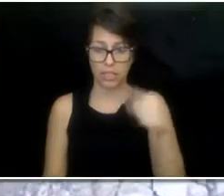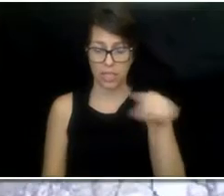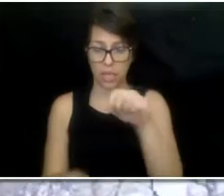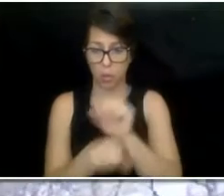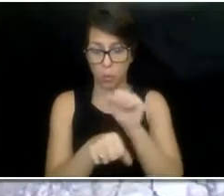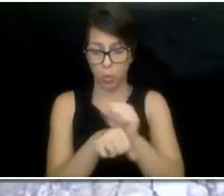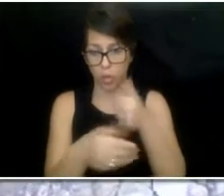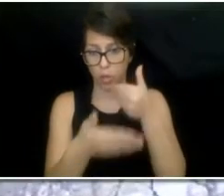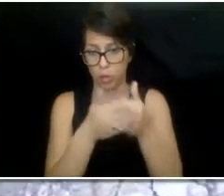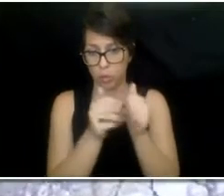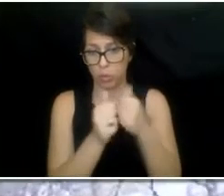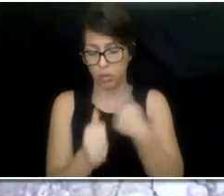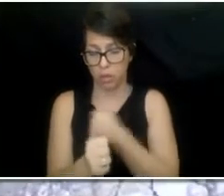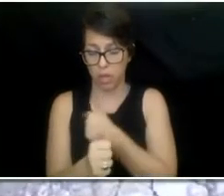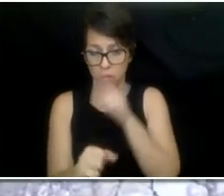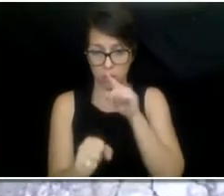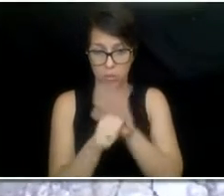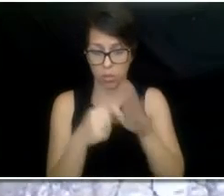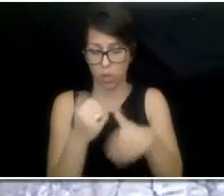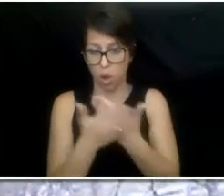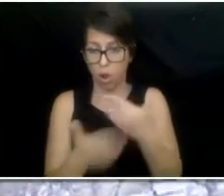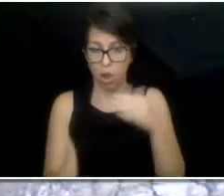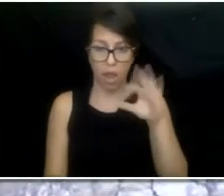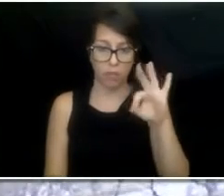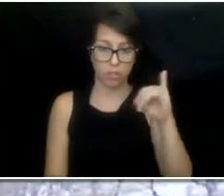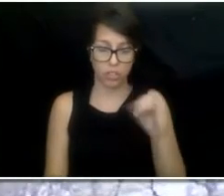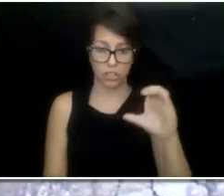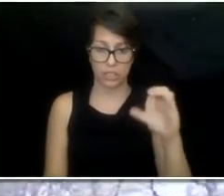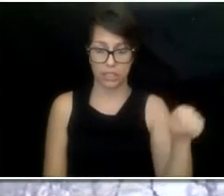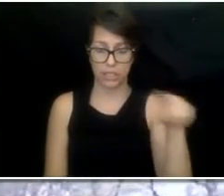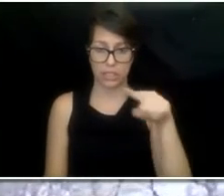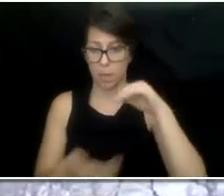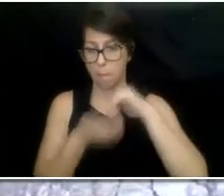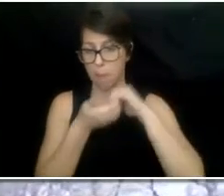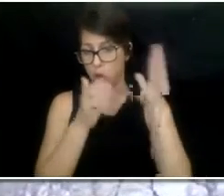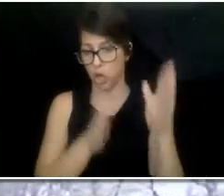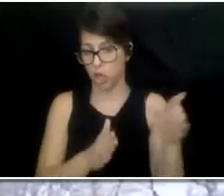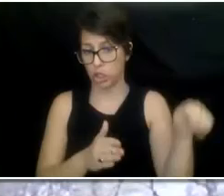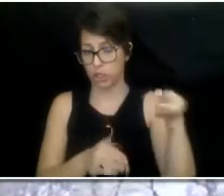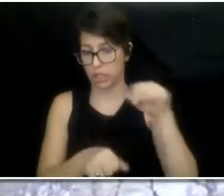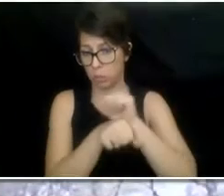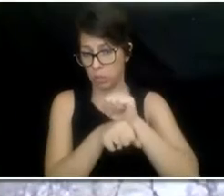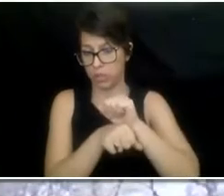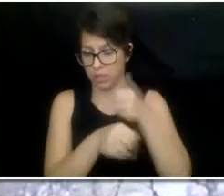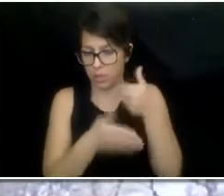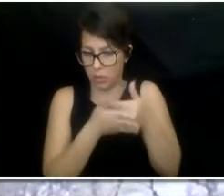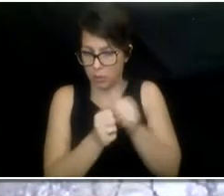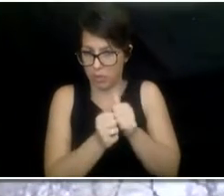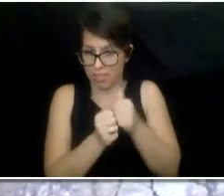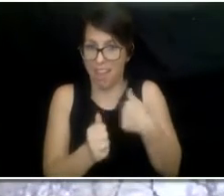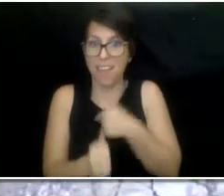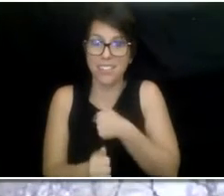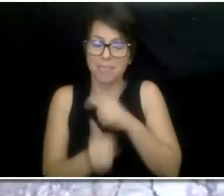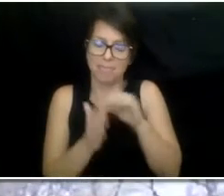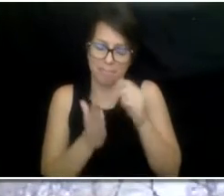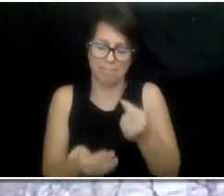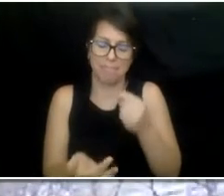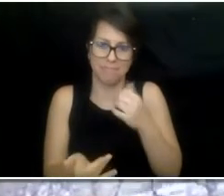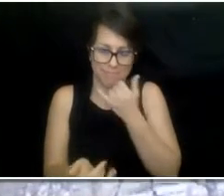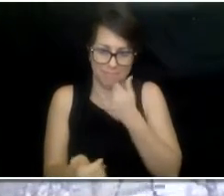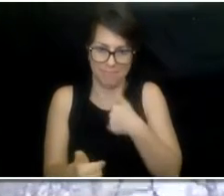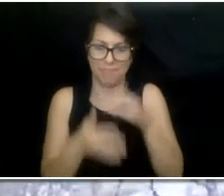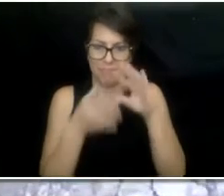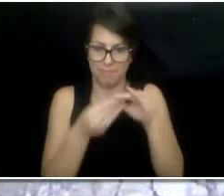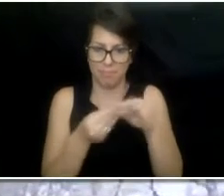services remotely to survivors who may be isolated at home with their abusive Partners our fjcs and community based service